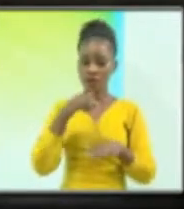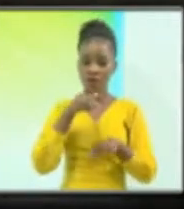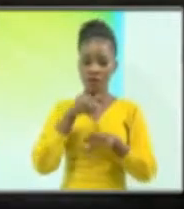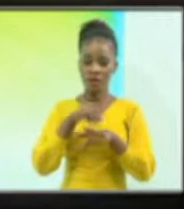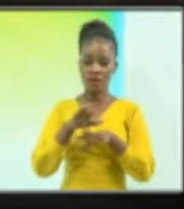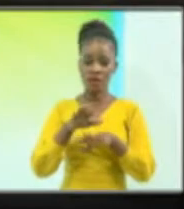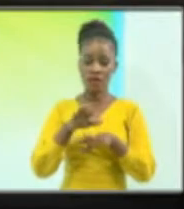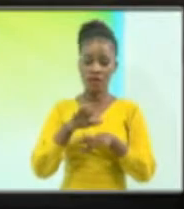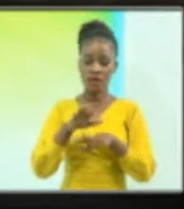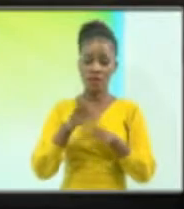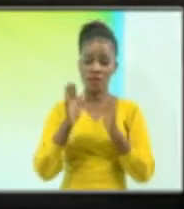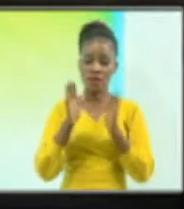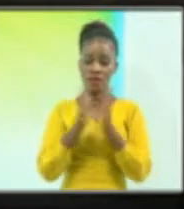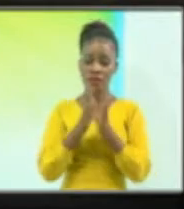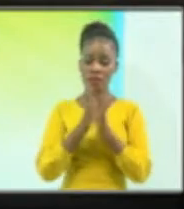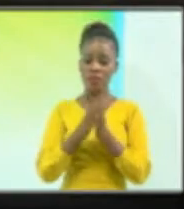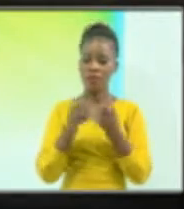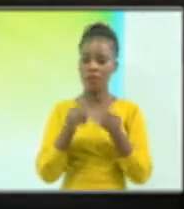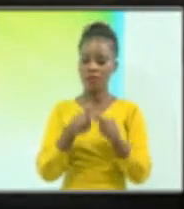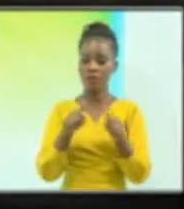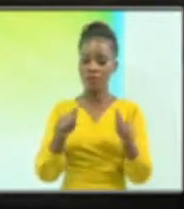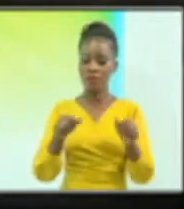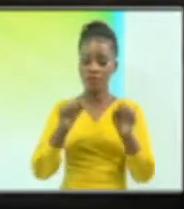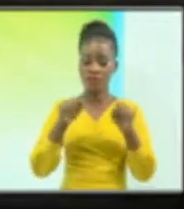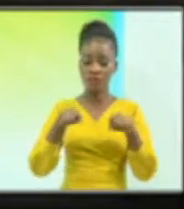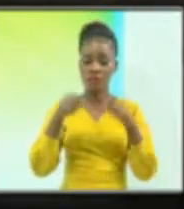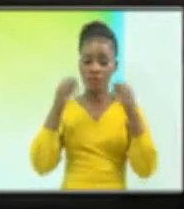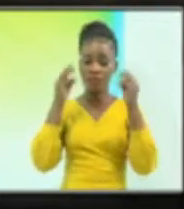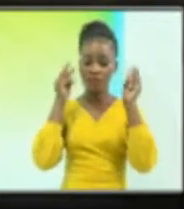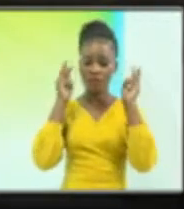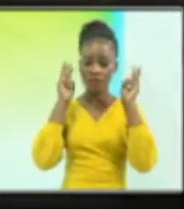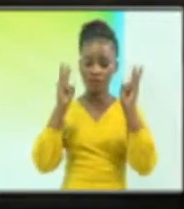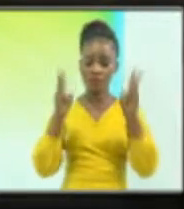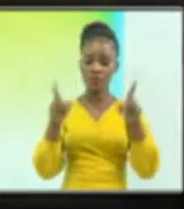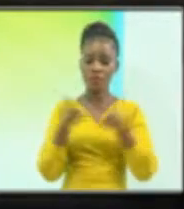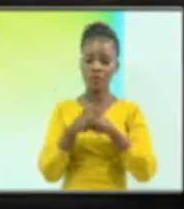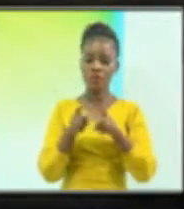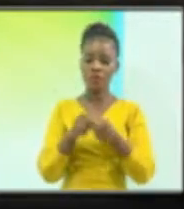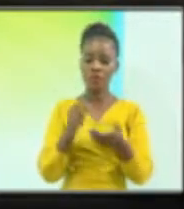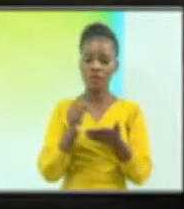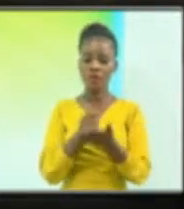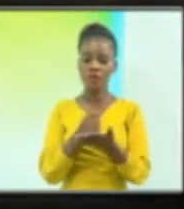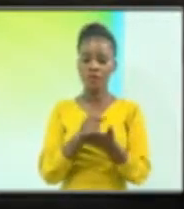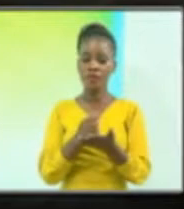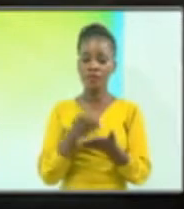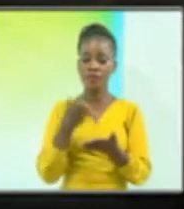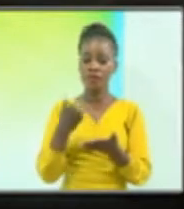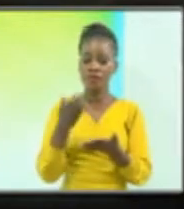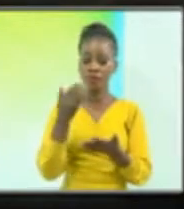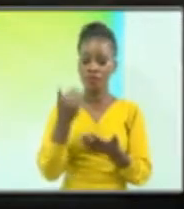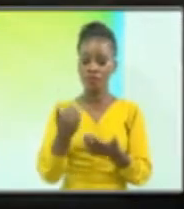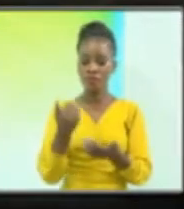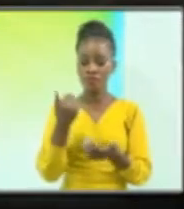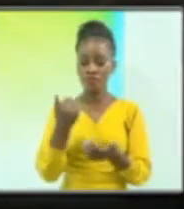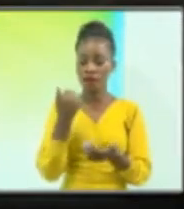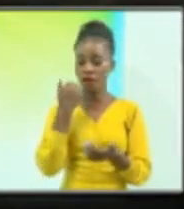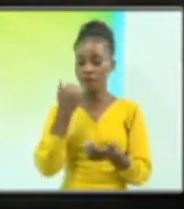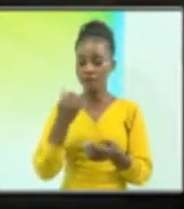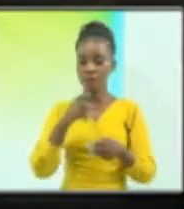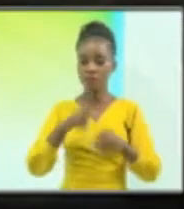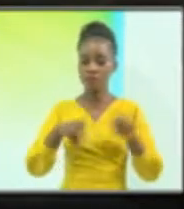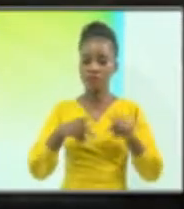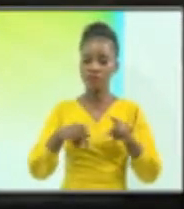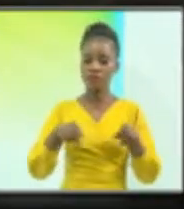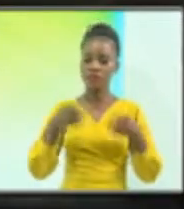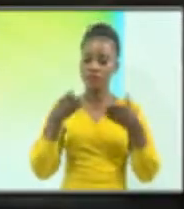kits, everywhere we shall be enrolling passports. But as of now, people who are